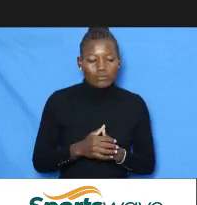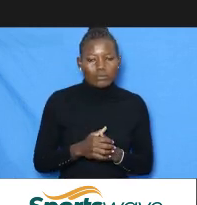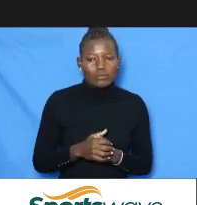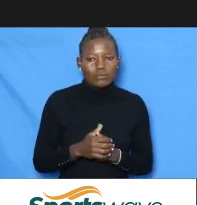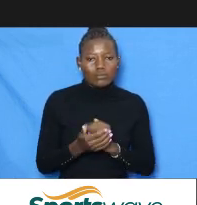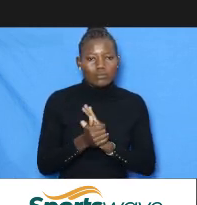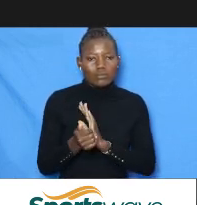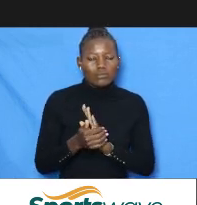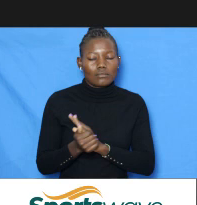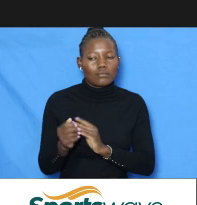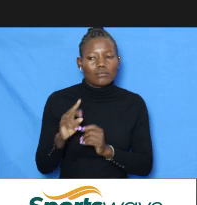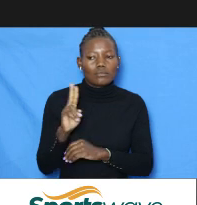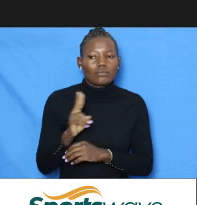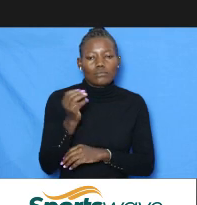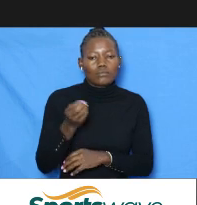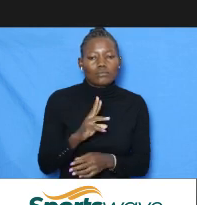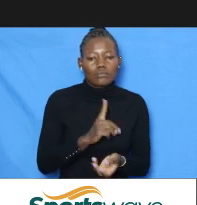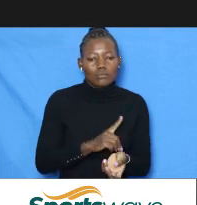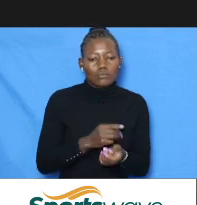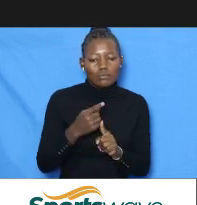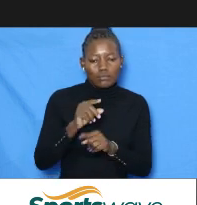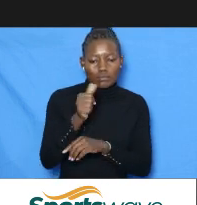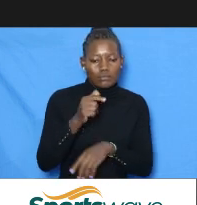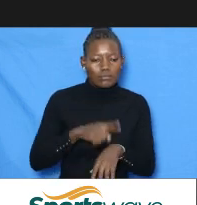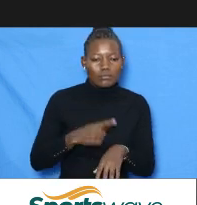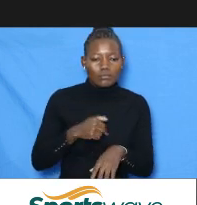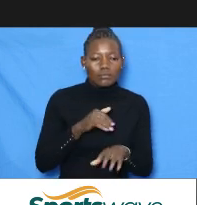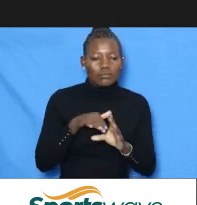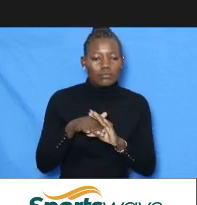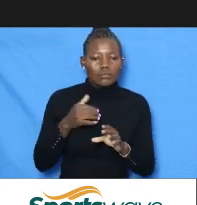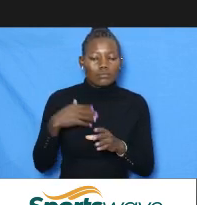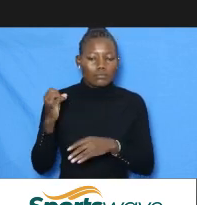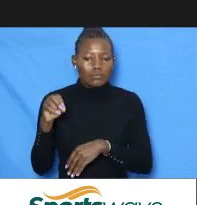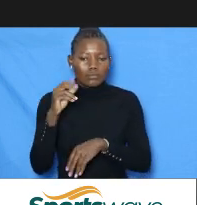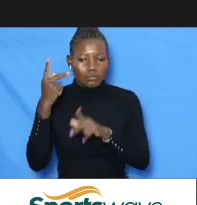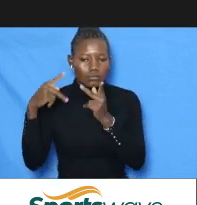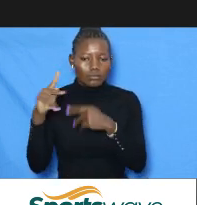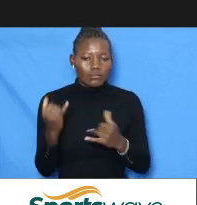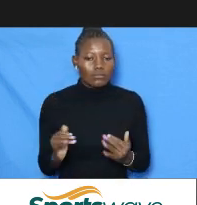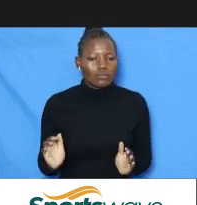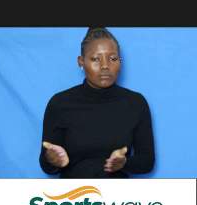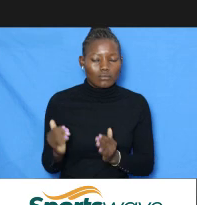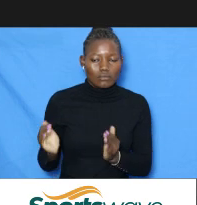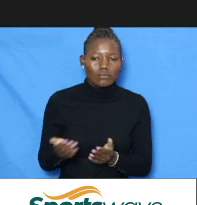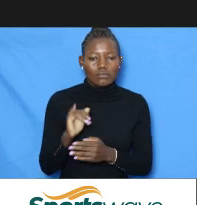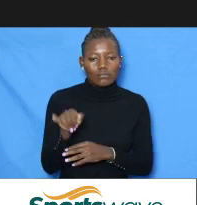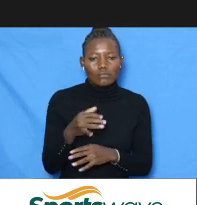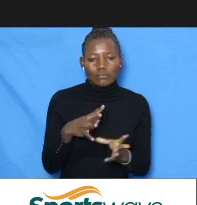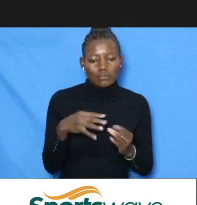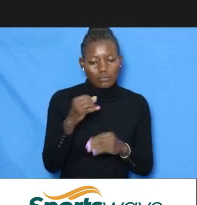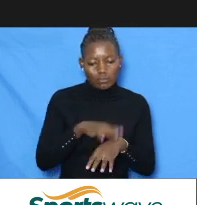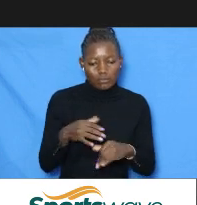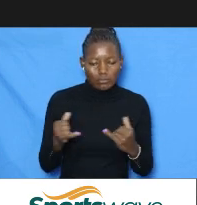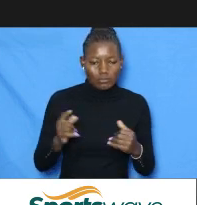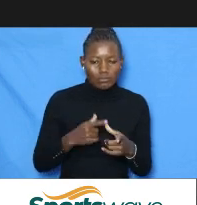don't have access to these professionals. We don't have access to them, and so I encourage you to just go online, look